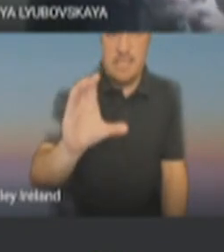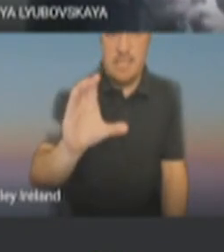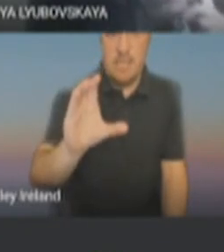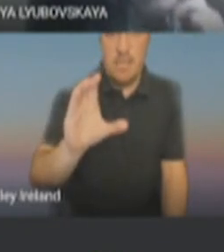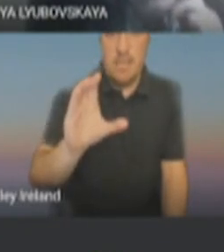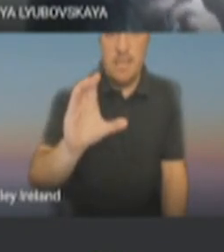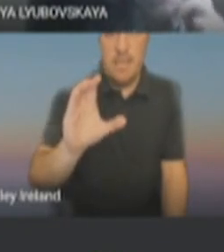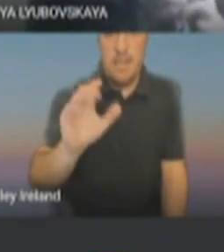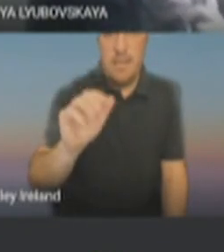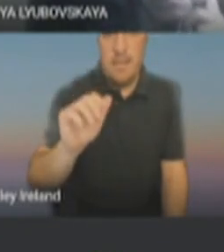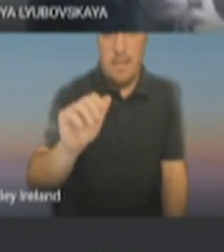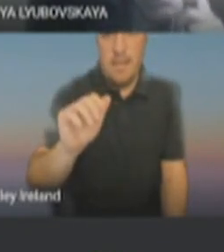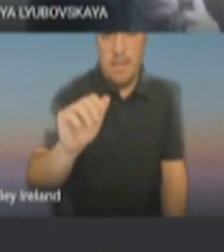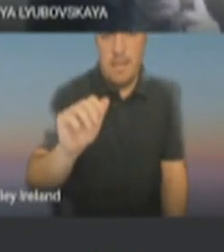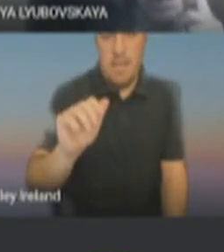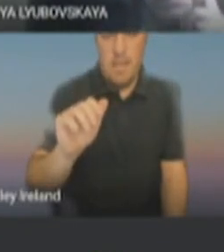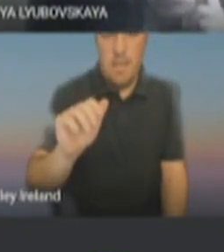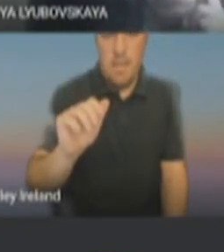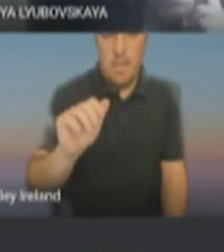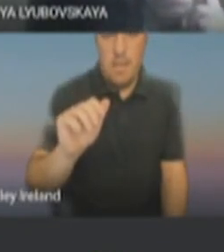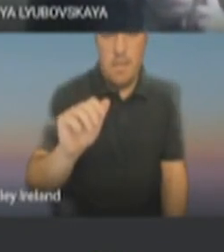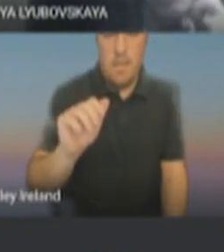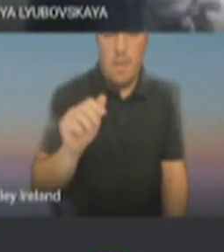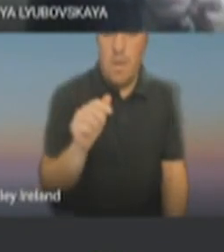so people from the BIFC.